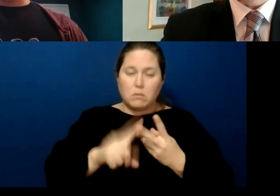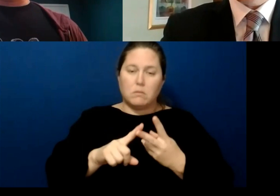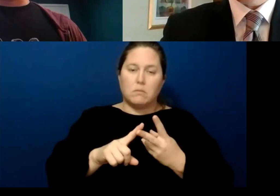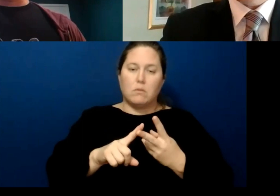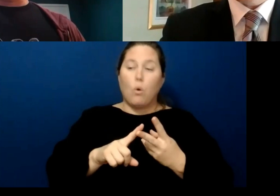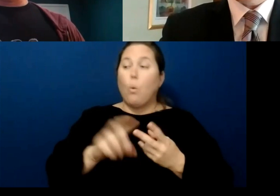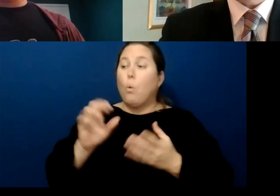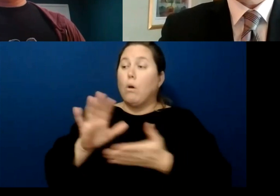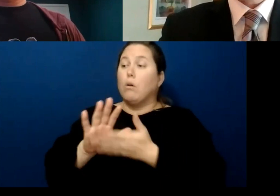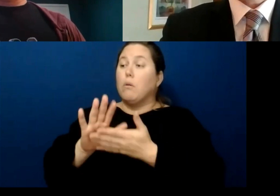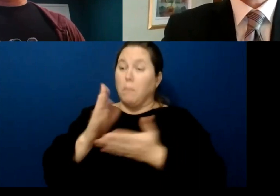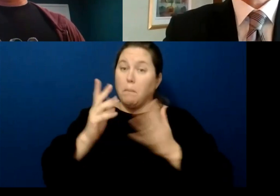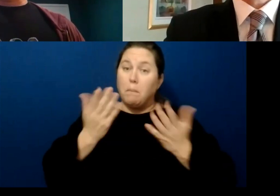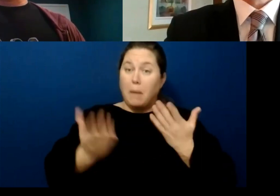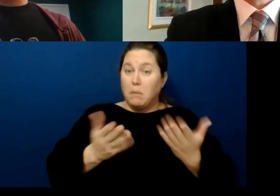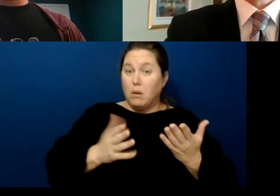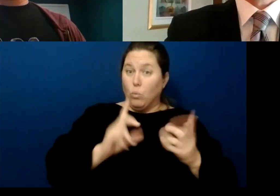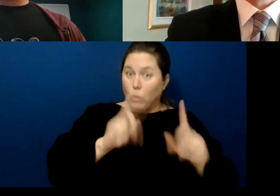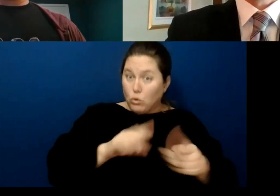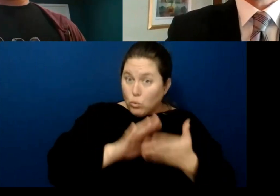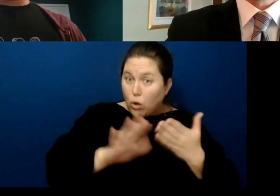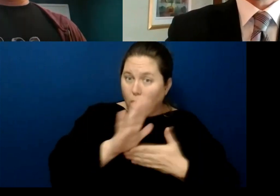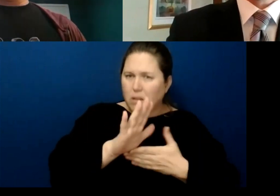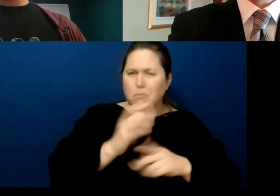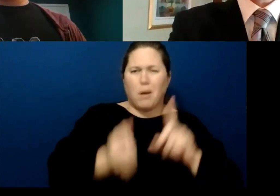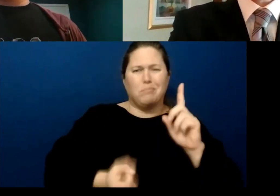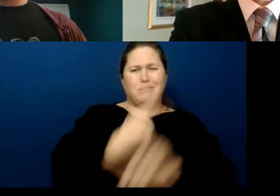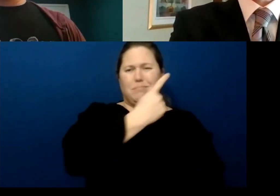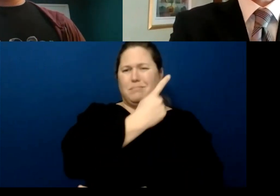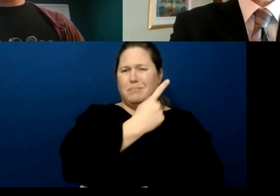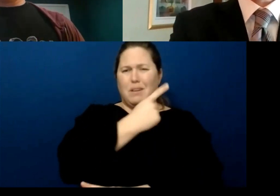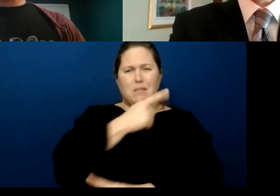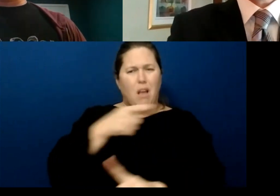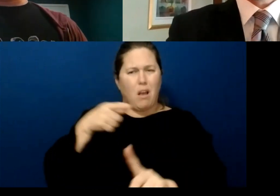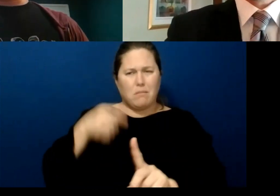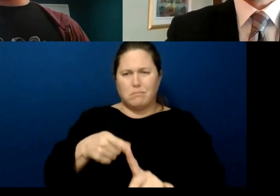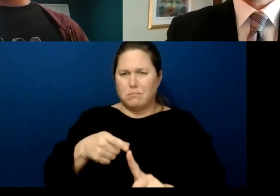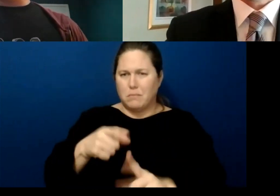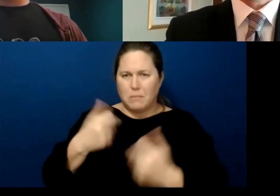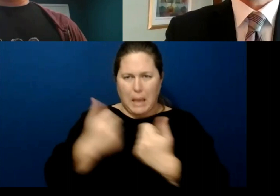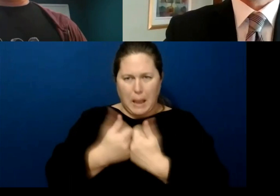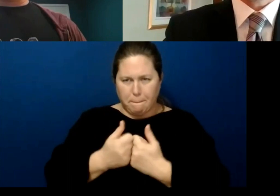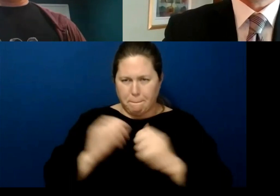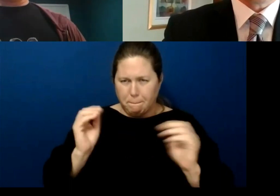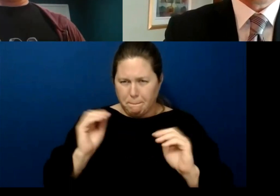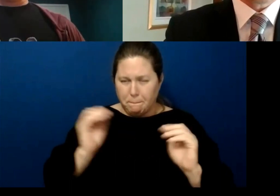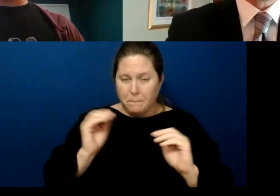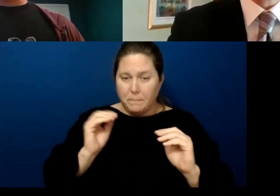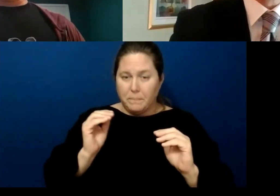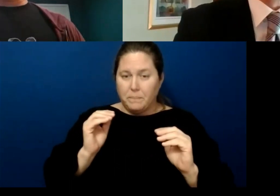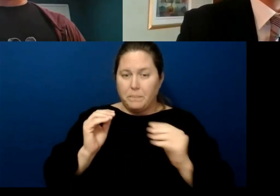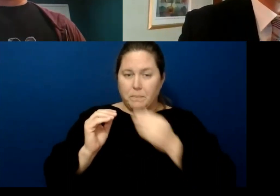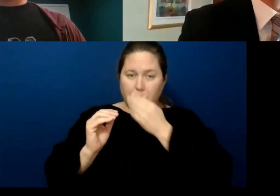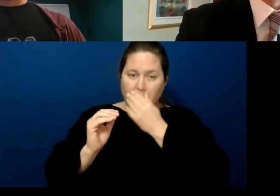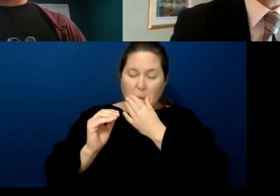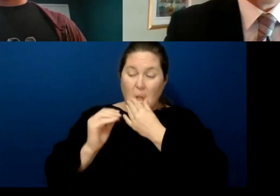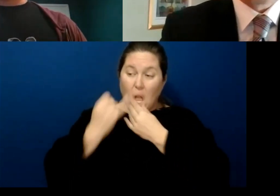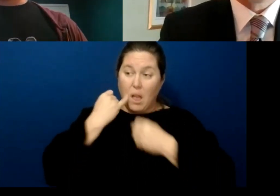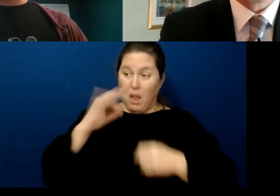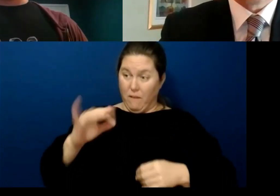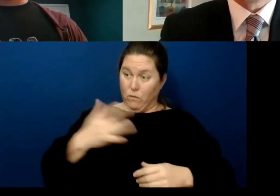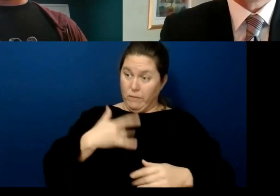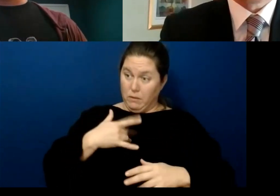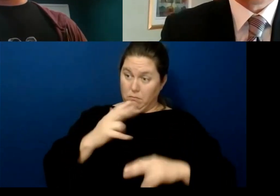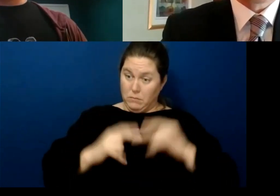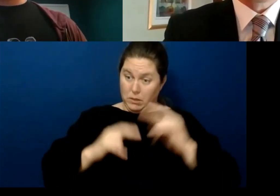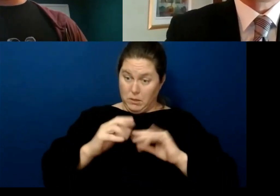to do with what they're doing. I would say if you start tinkering with things and you're able to put together something that you think is great